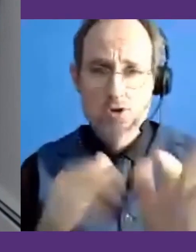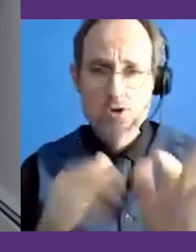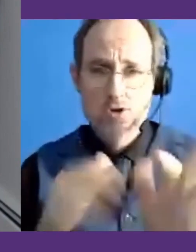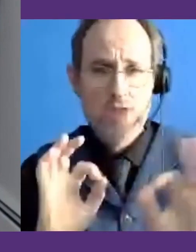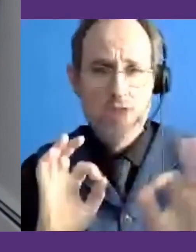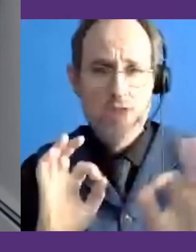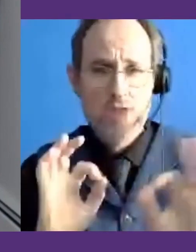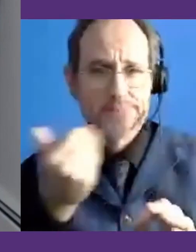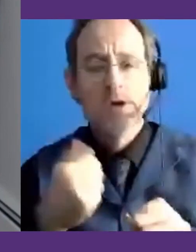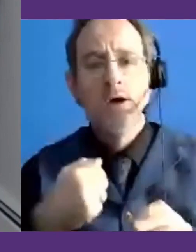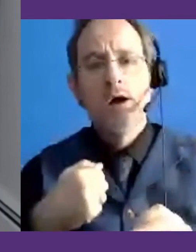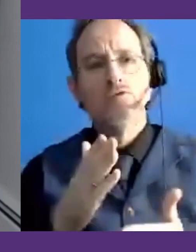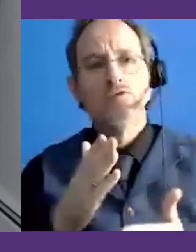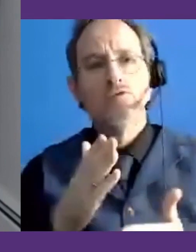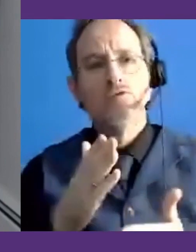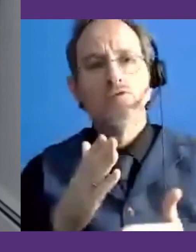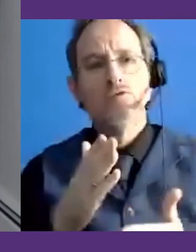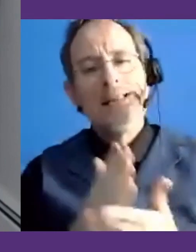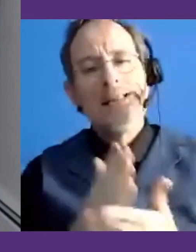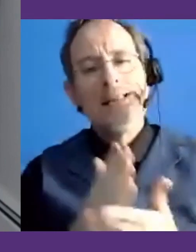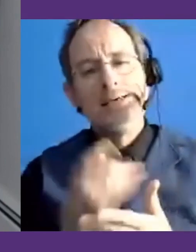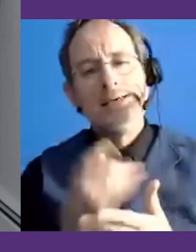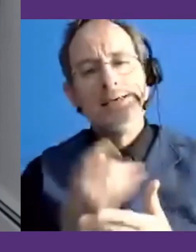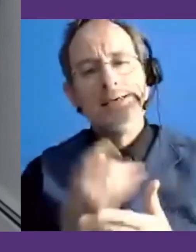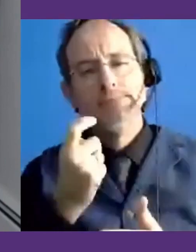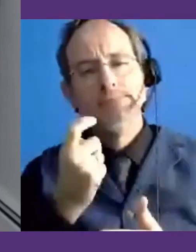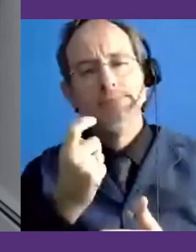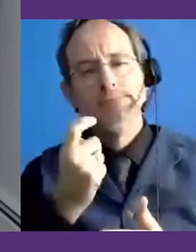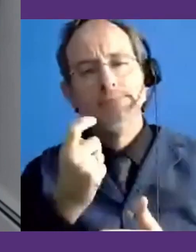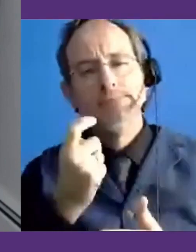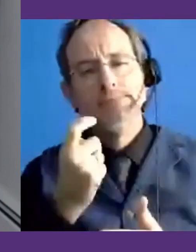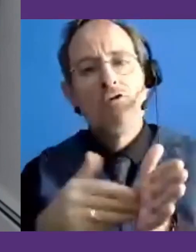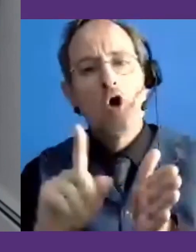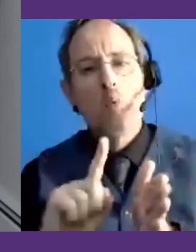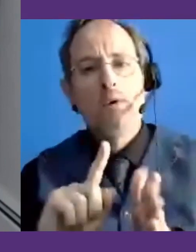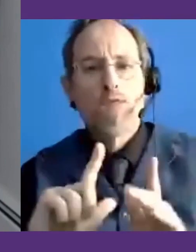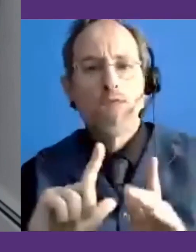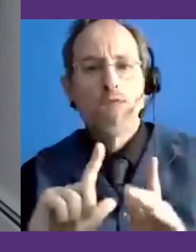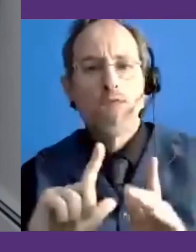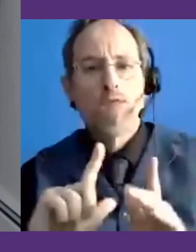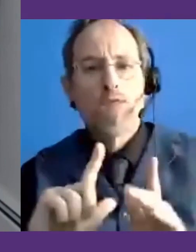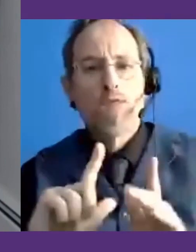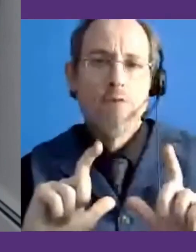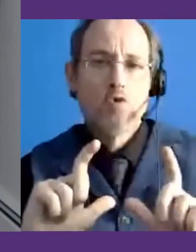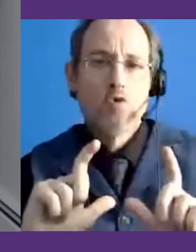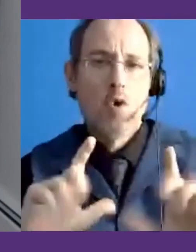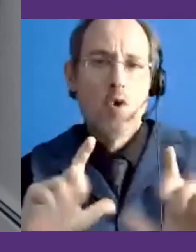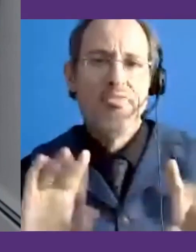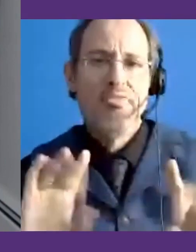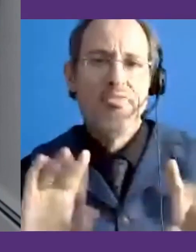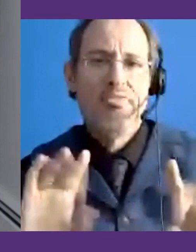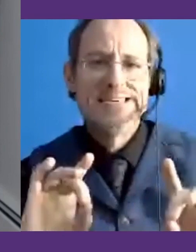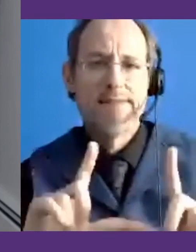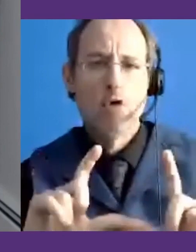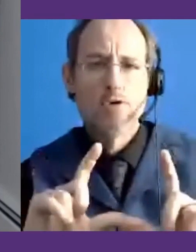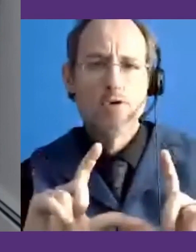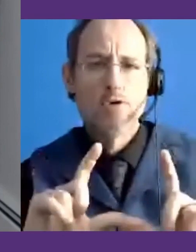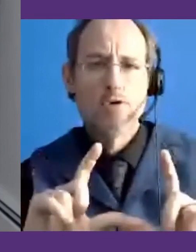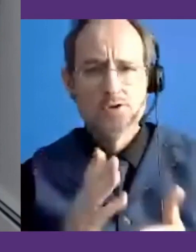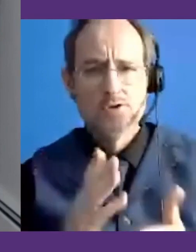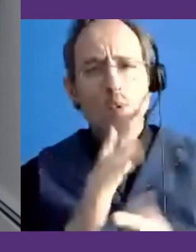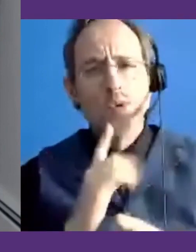for a photo. That's it. But as far as content is concerned, given me carte blanche to